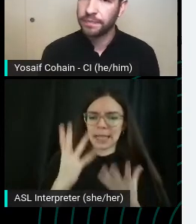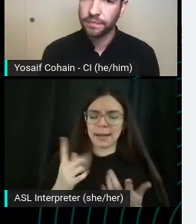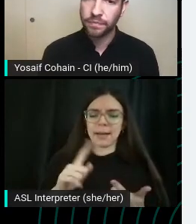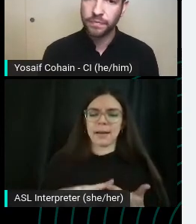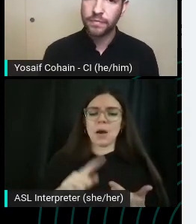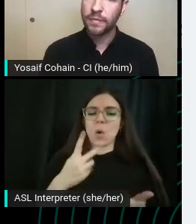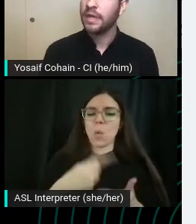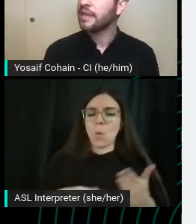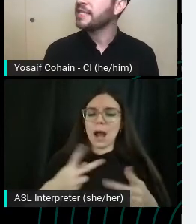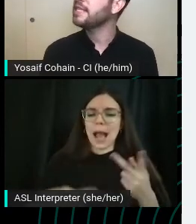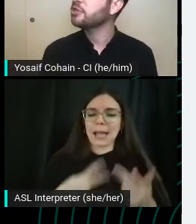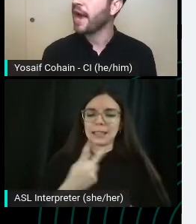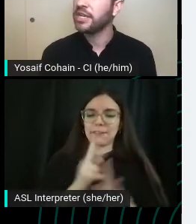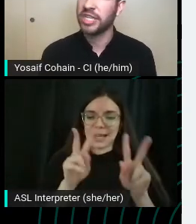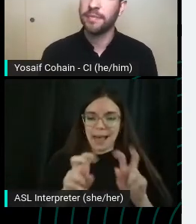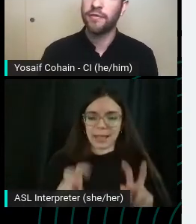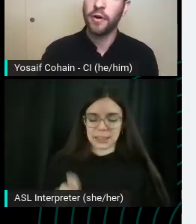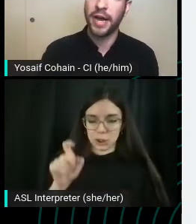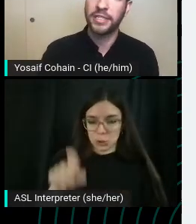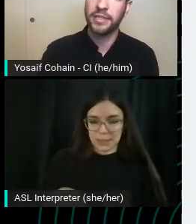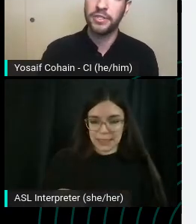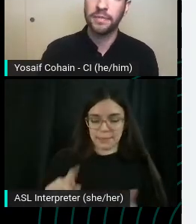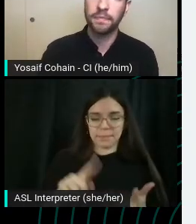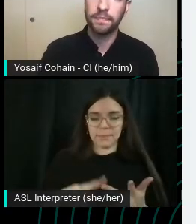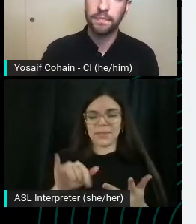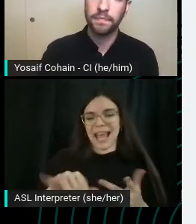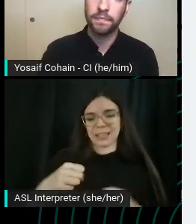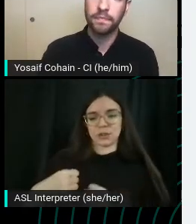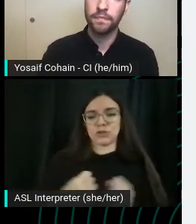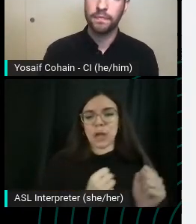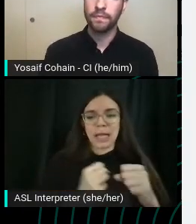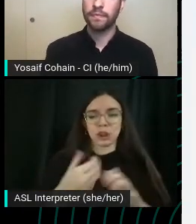need? This is strategy before execution.